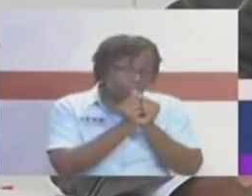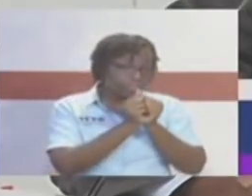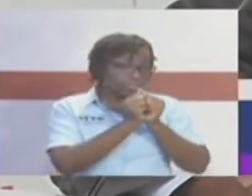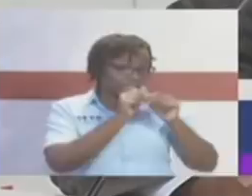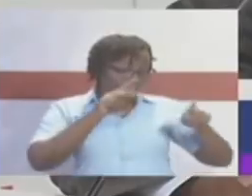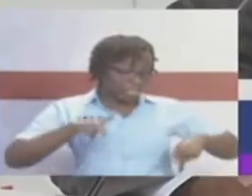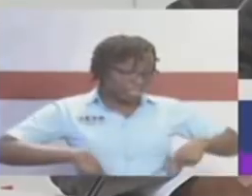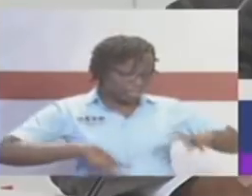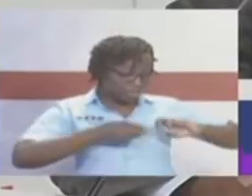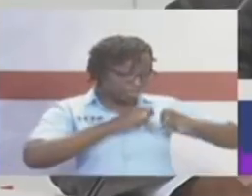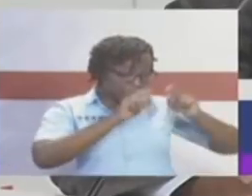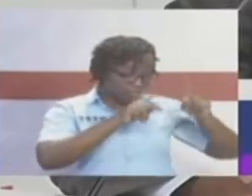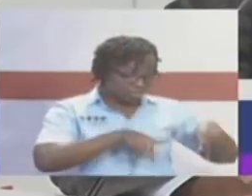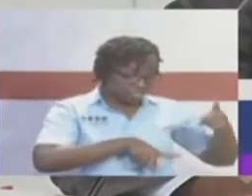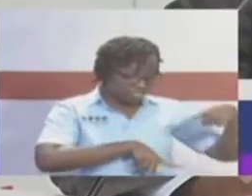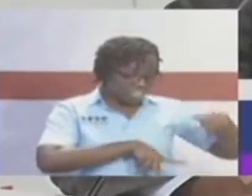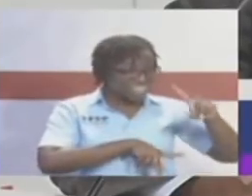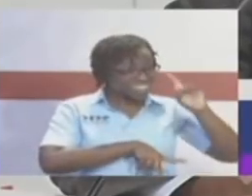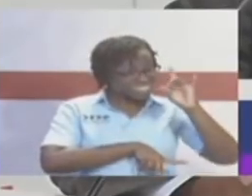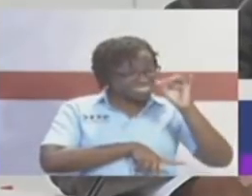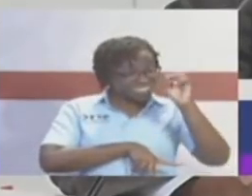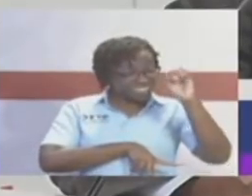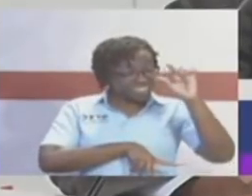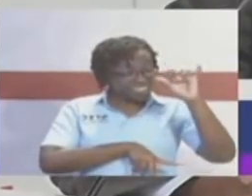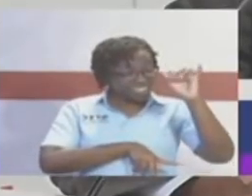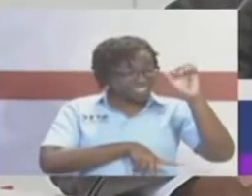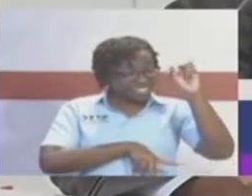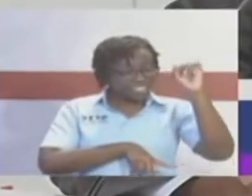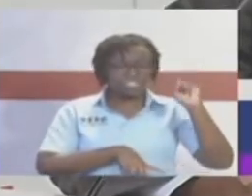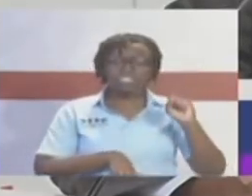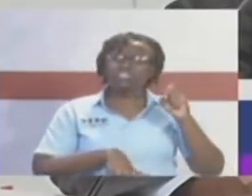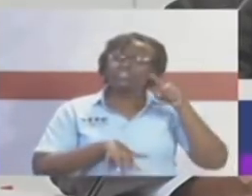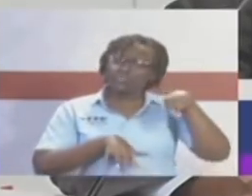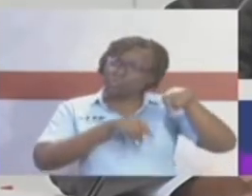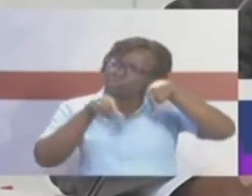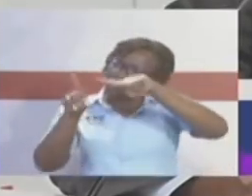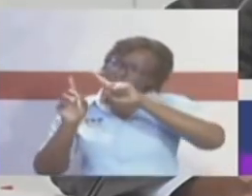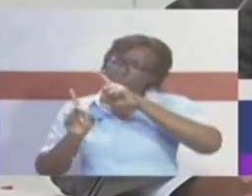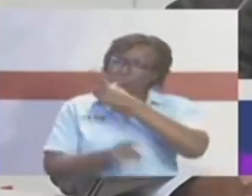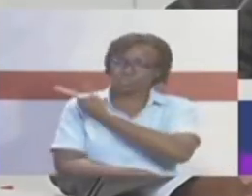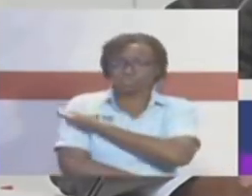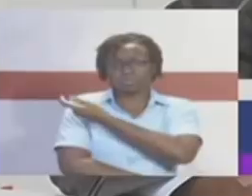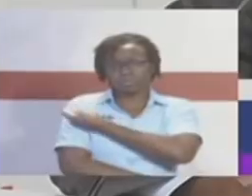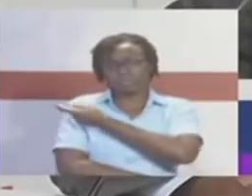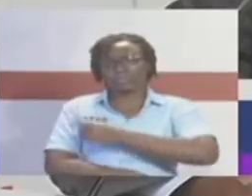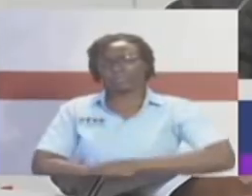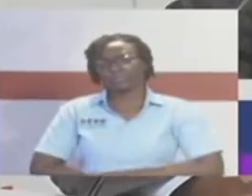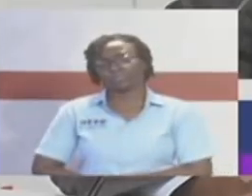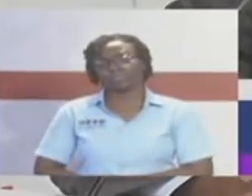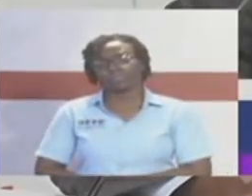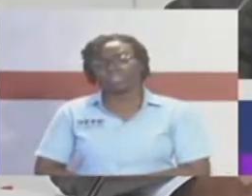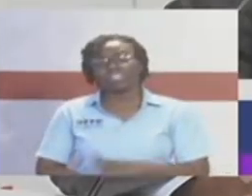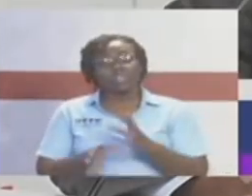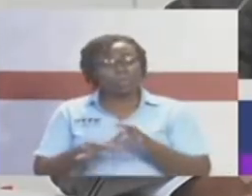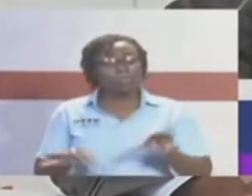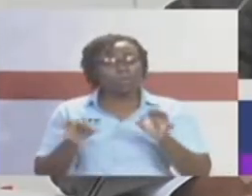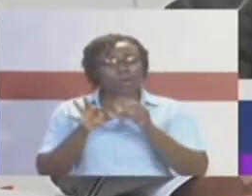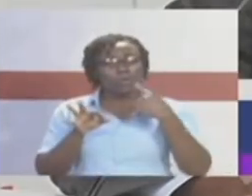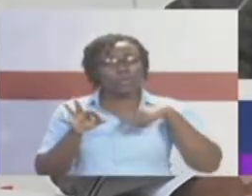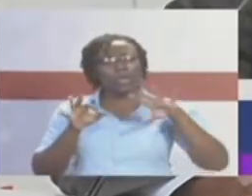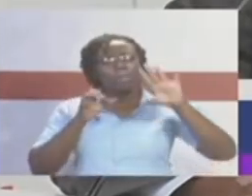vaccinated. It is extremely important at this juncture that we protect the most vulnerable in